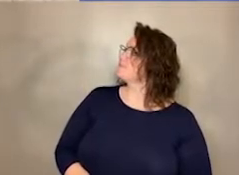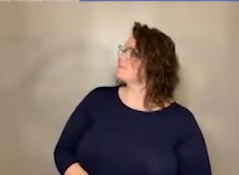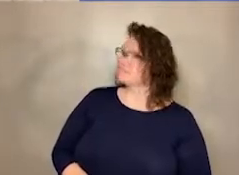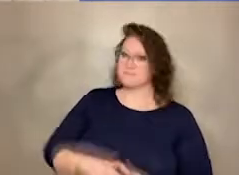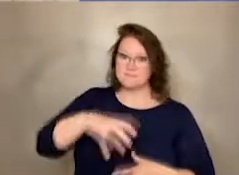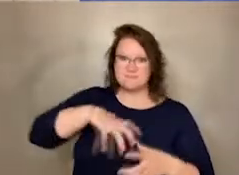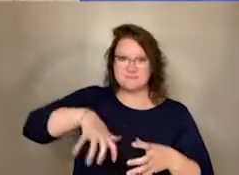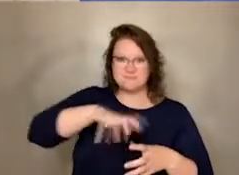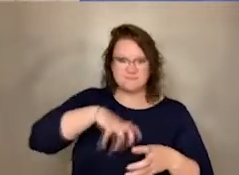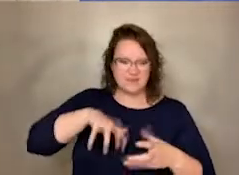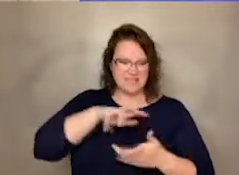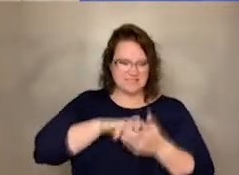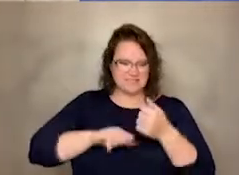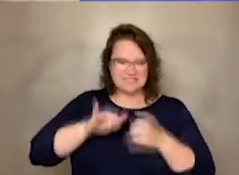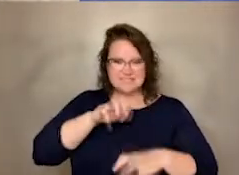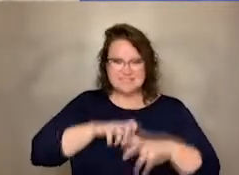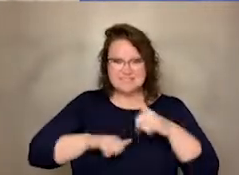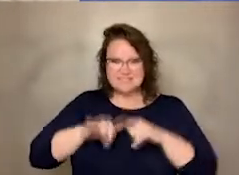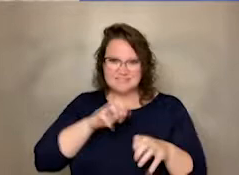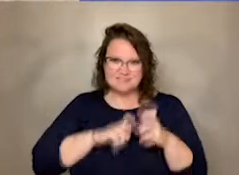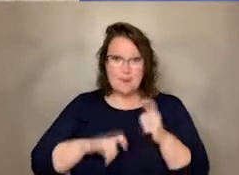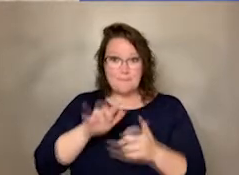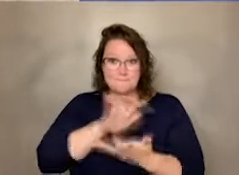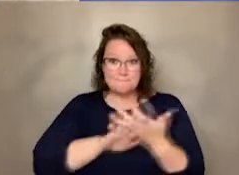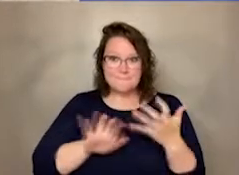Mix, mix, mix.